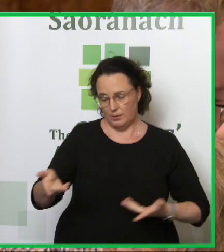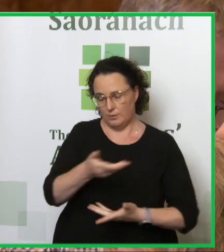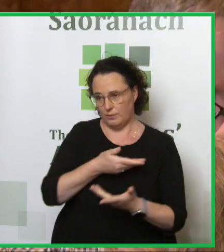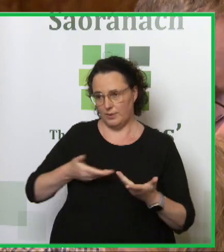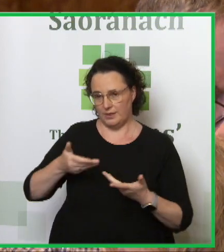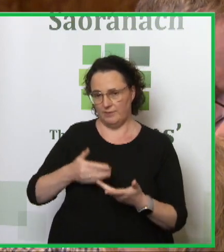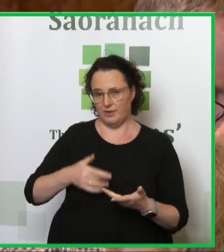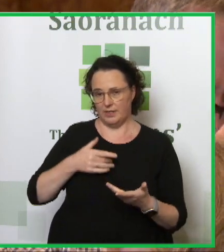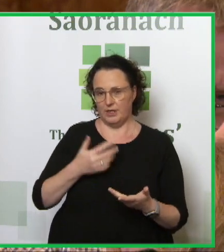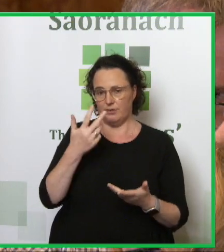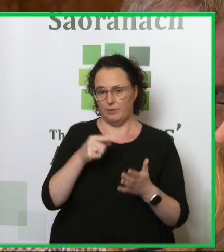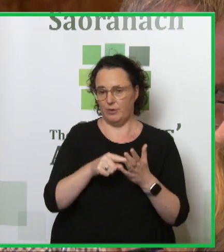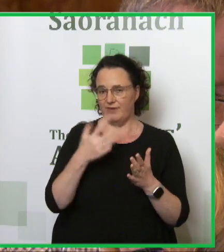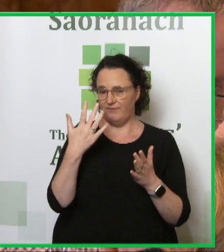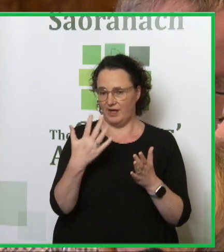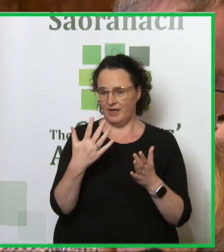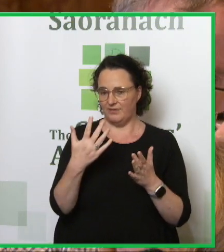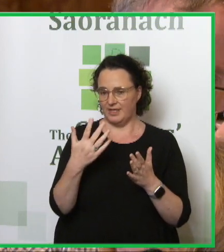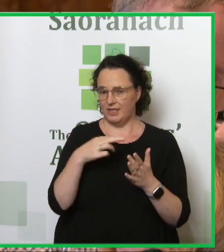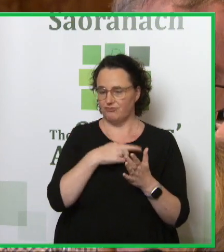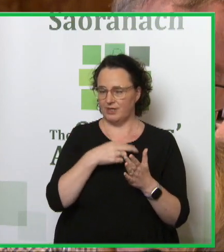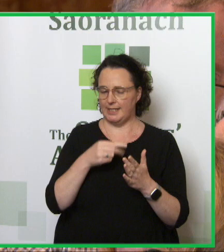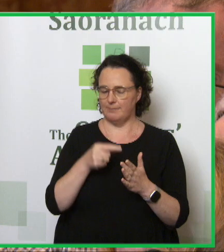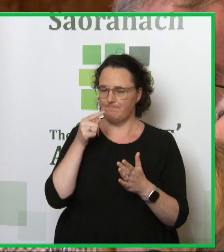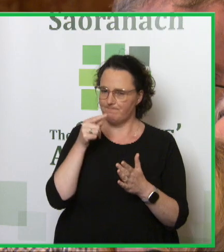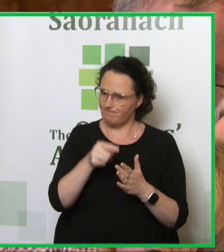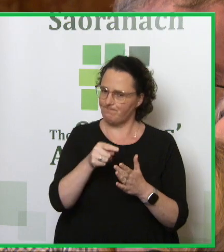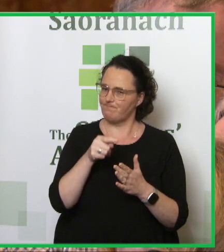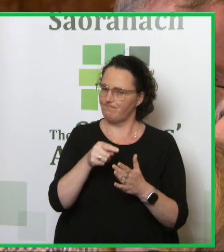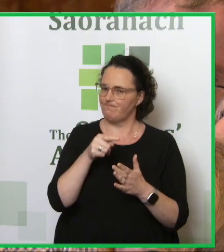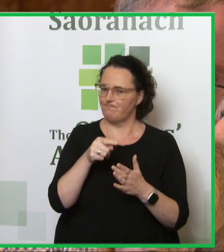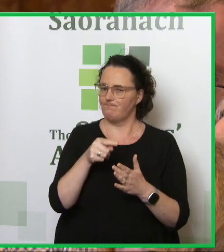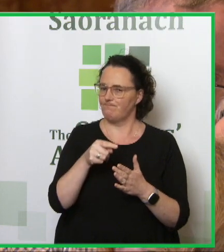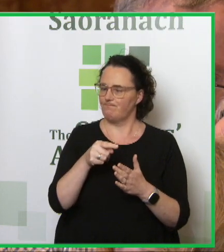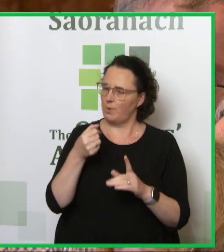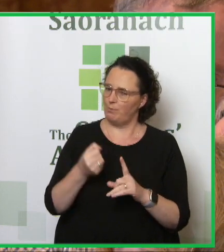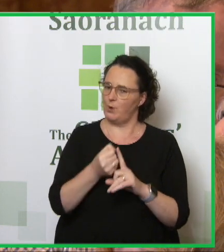that 3.5 really hits the nail on the head. And we